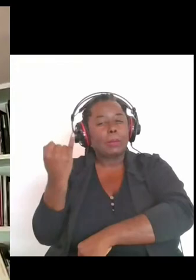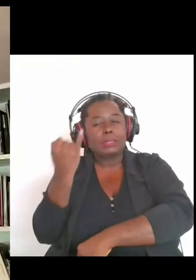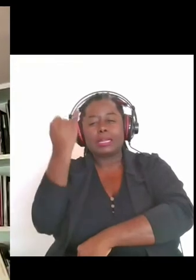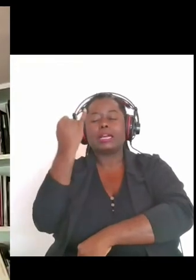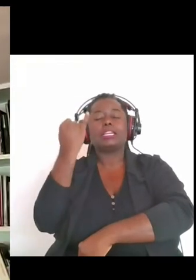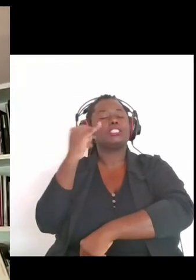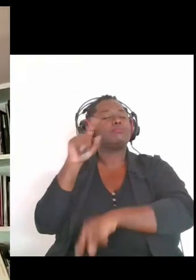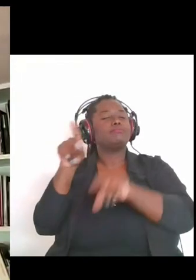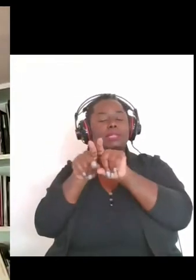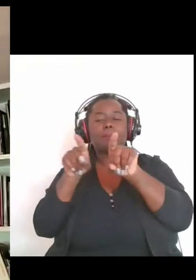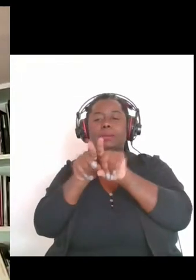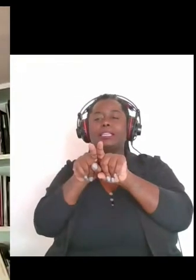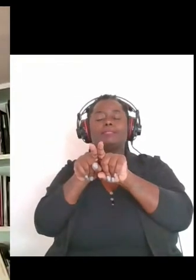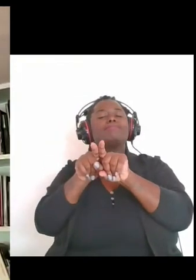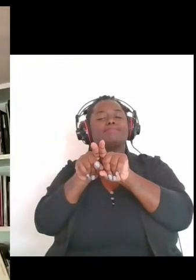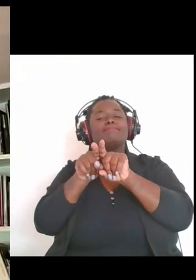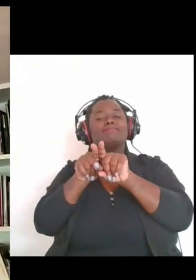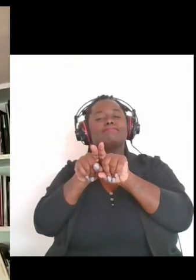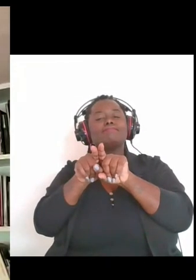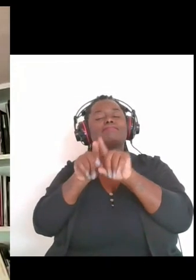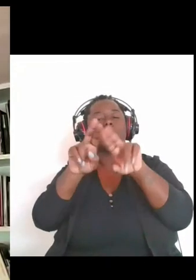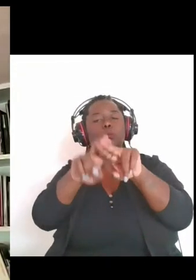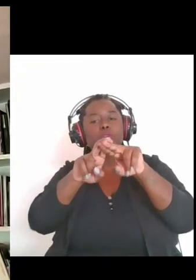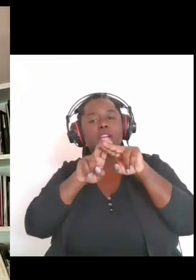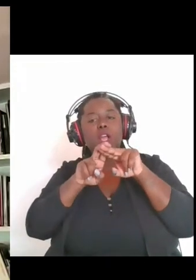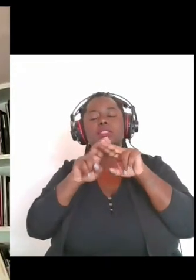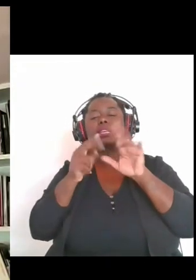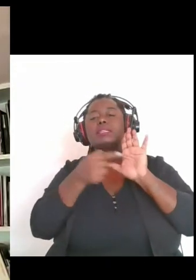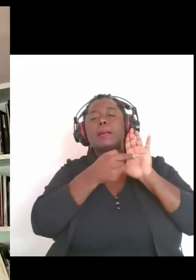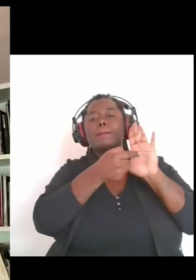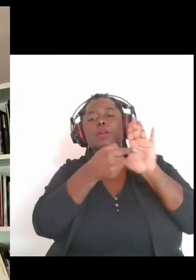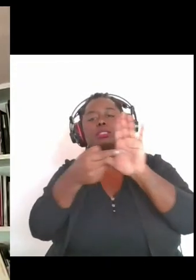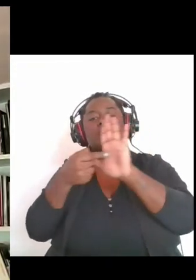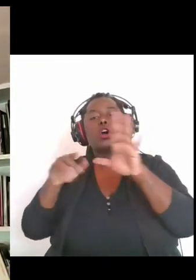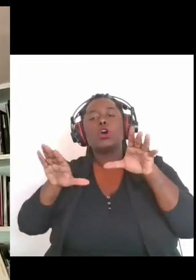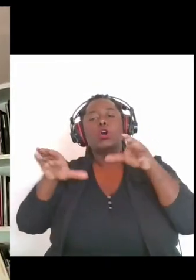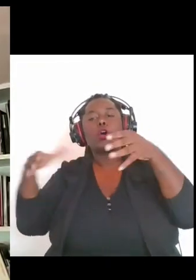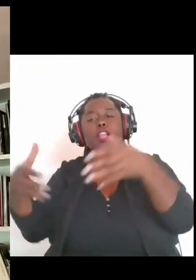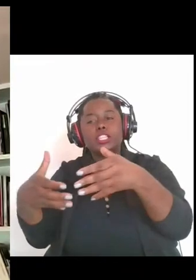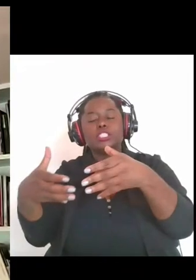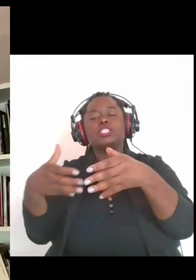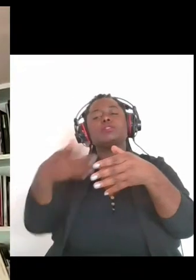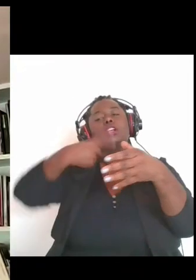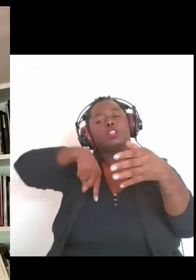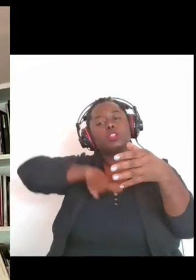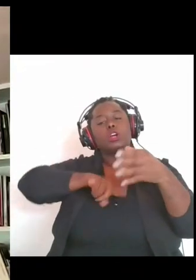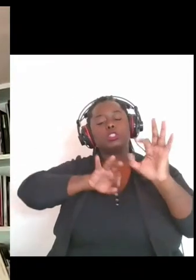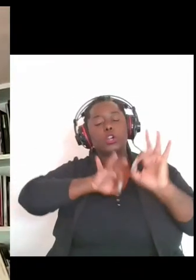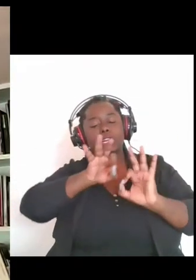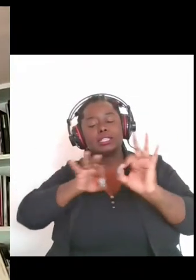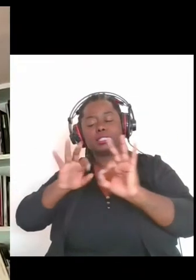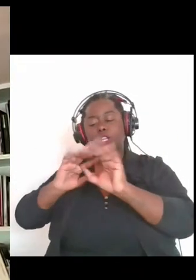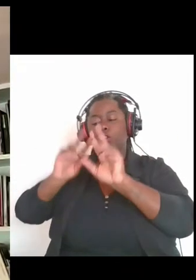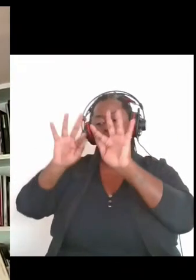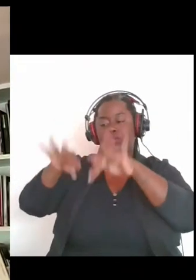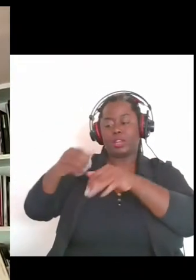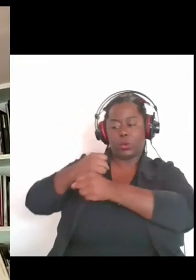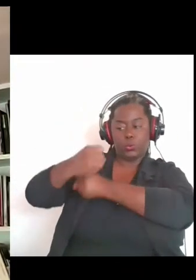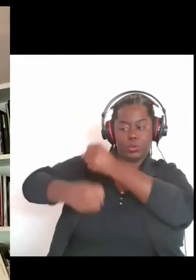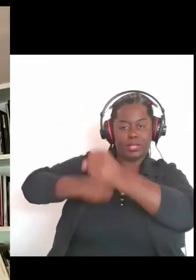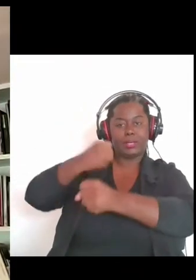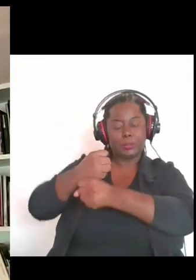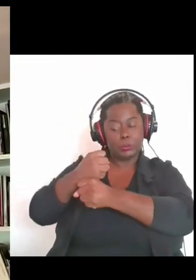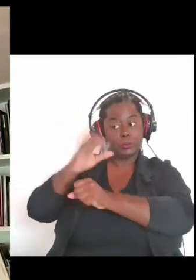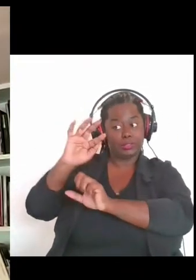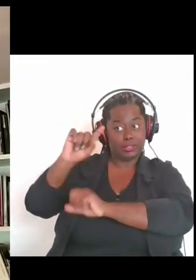during the year but most specially it's going to be important for the collective exhibition that we organize at the end of